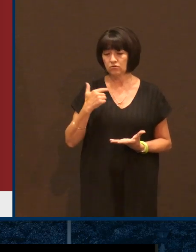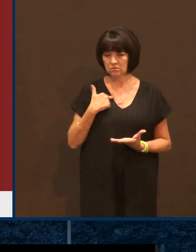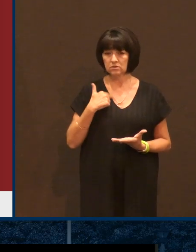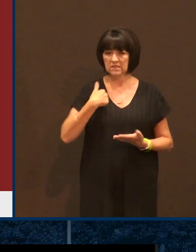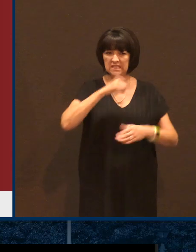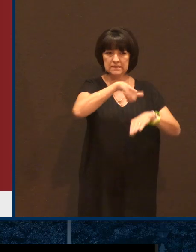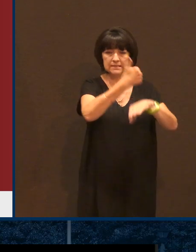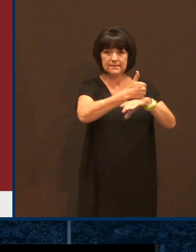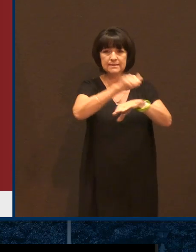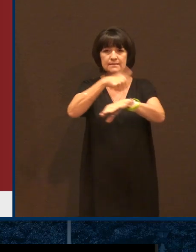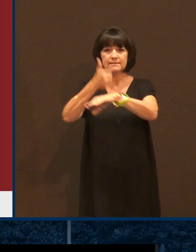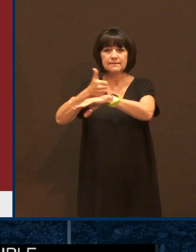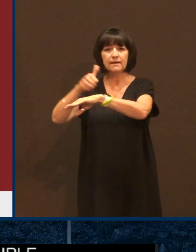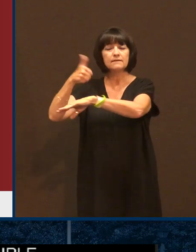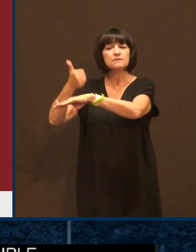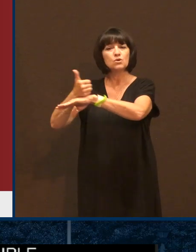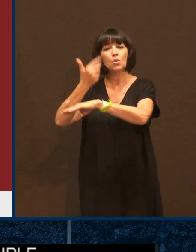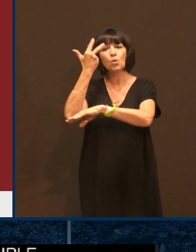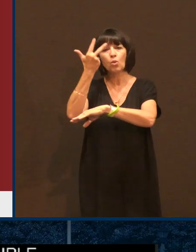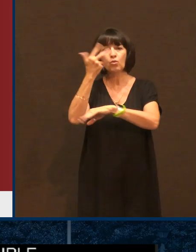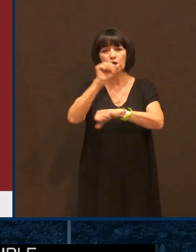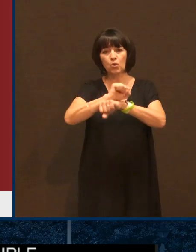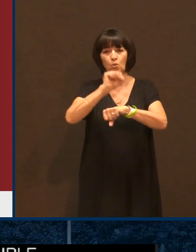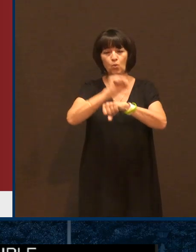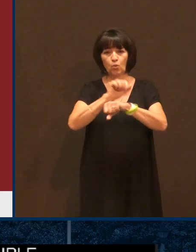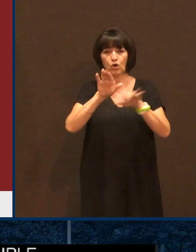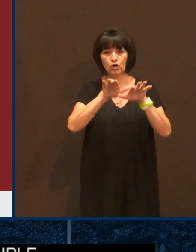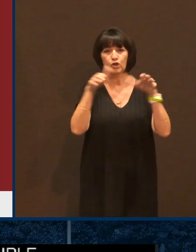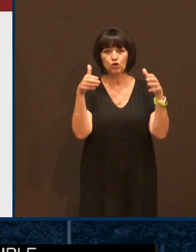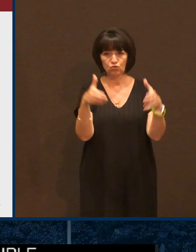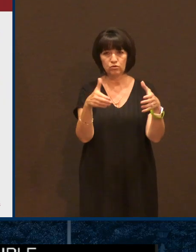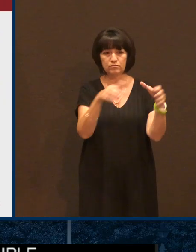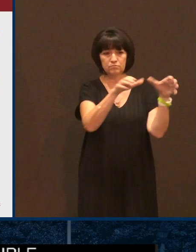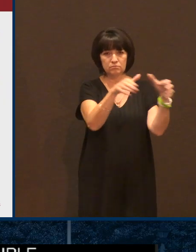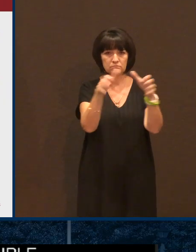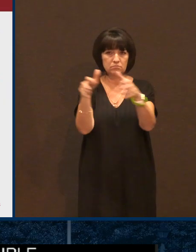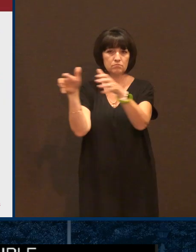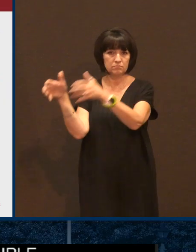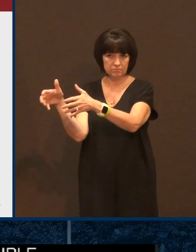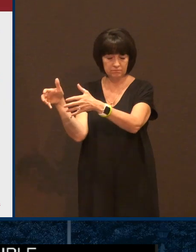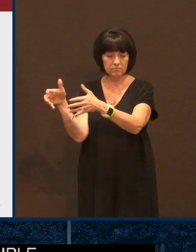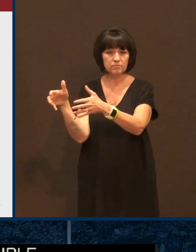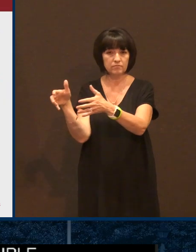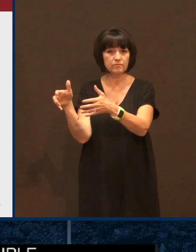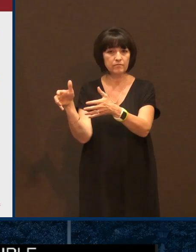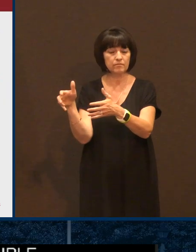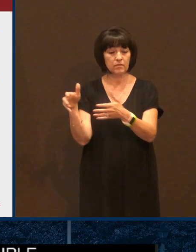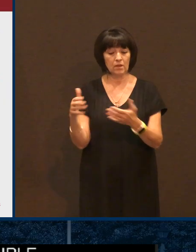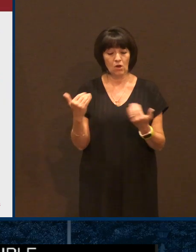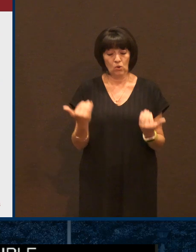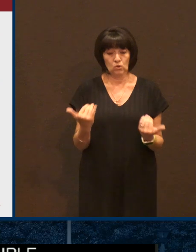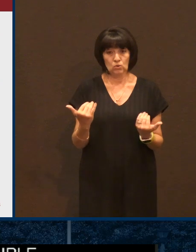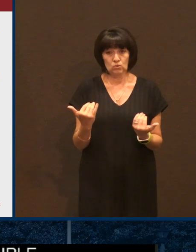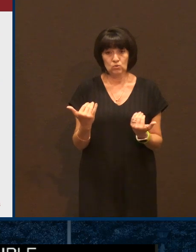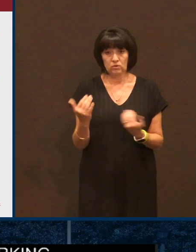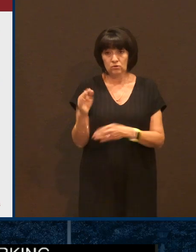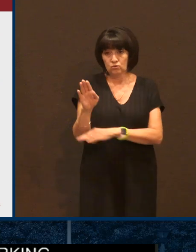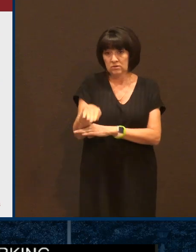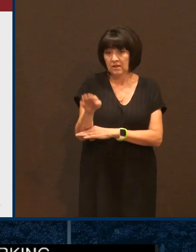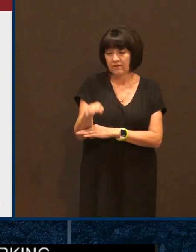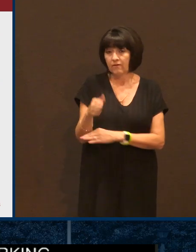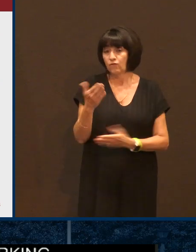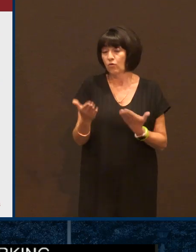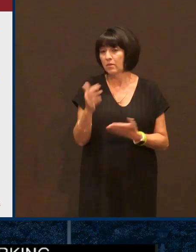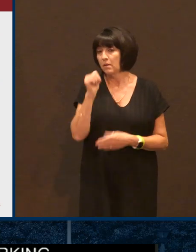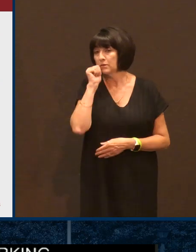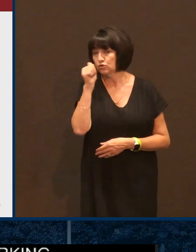various factors of reopening. Our guidance that is going to be released later today or sometime tomorrow gave